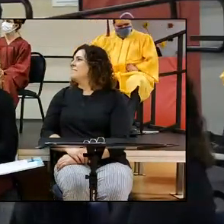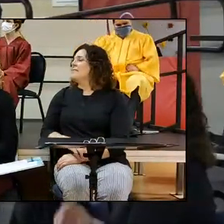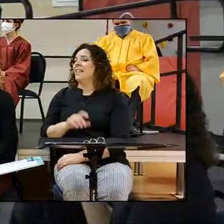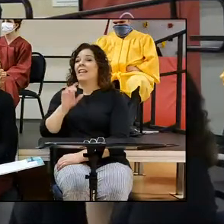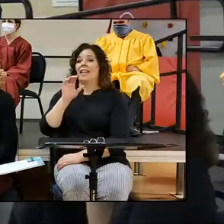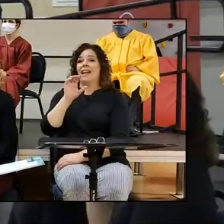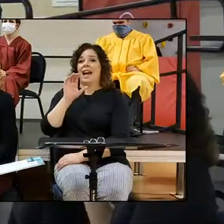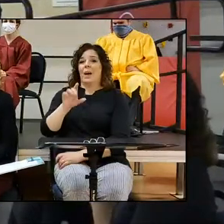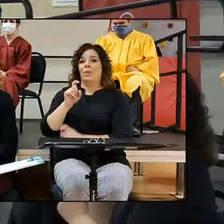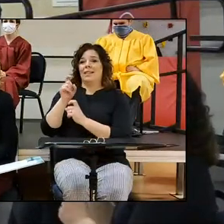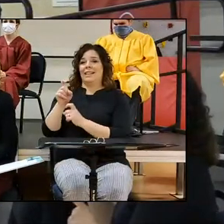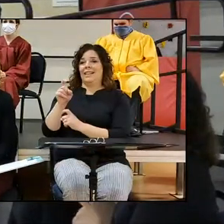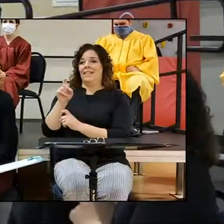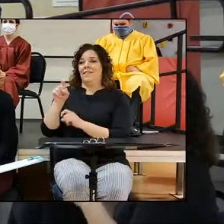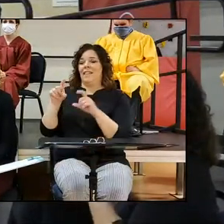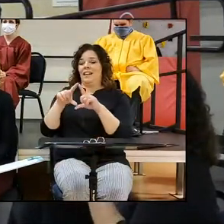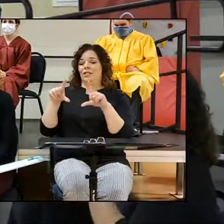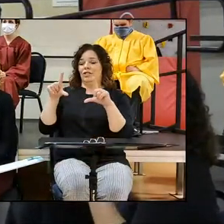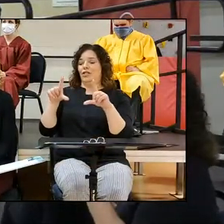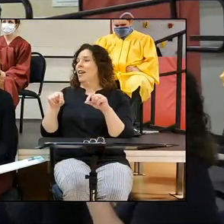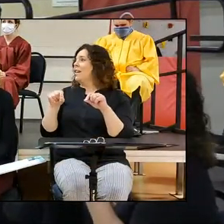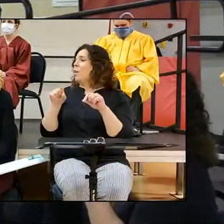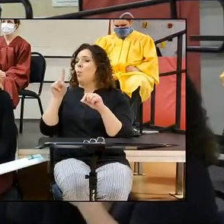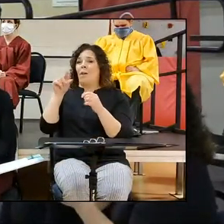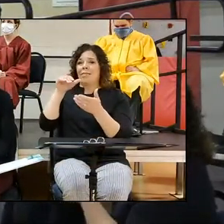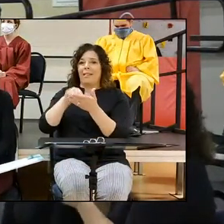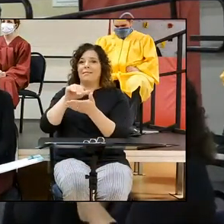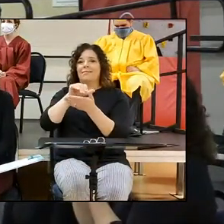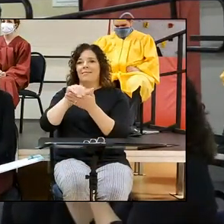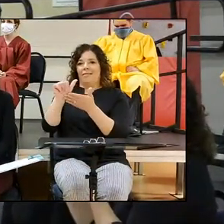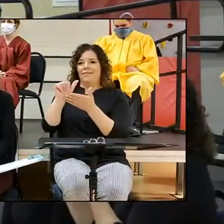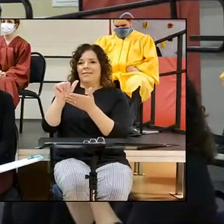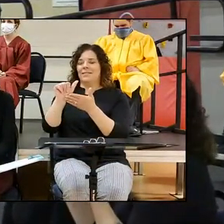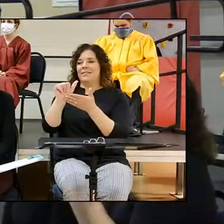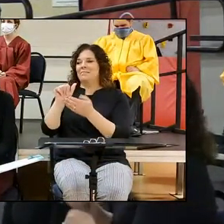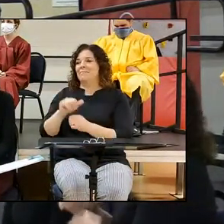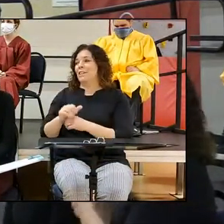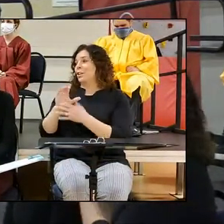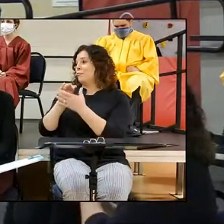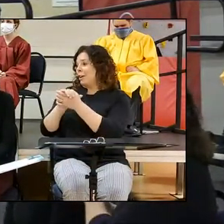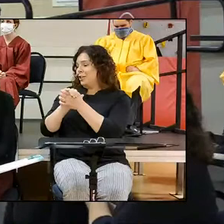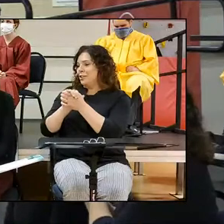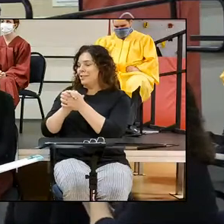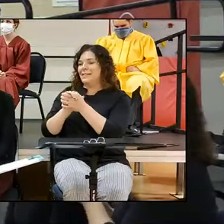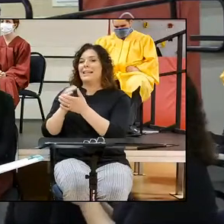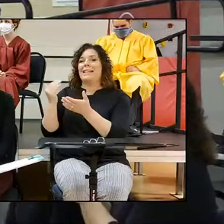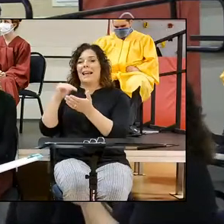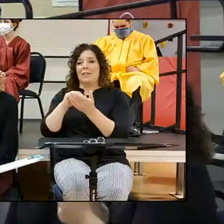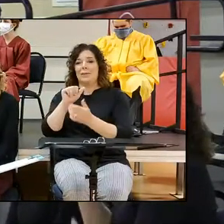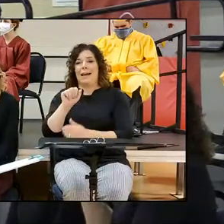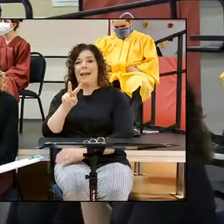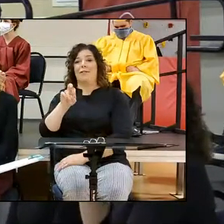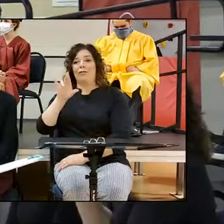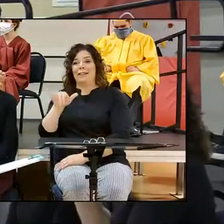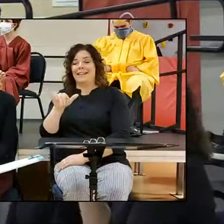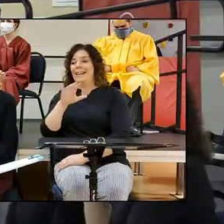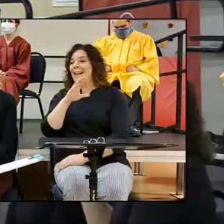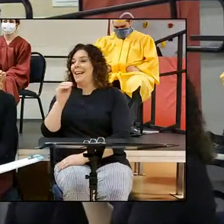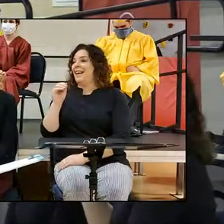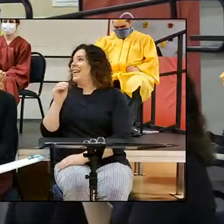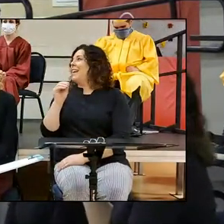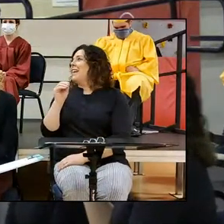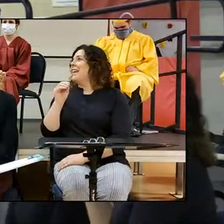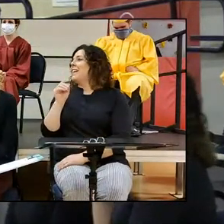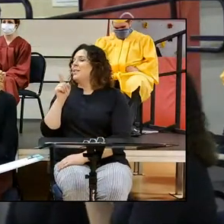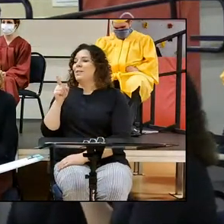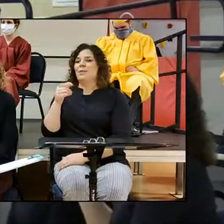You, Ashley, the check for $1,000. So, congratulations again to Avery, and